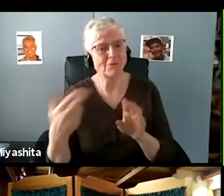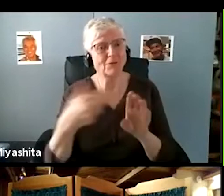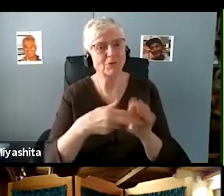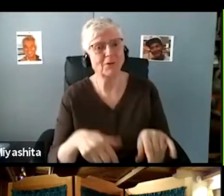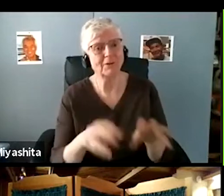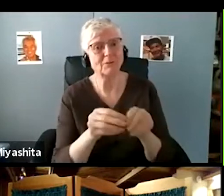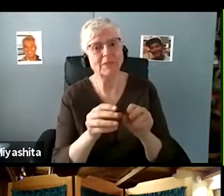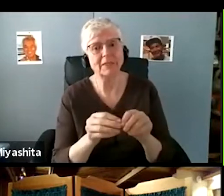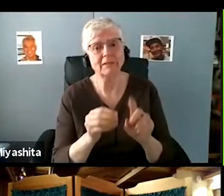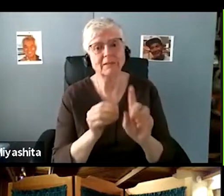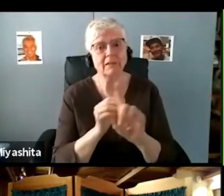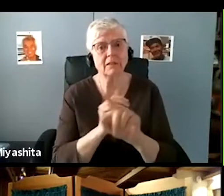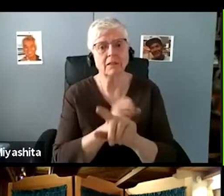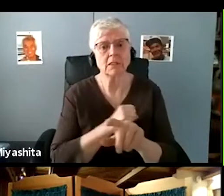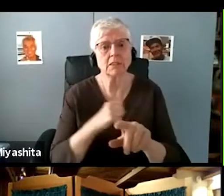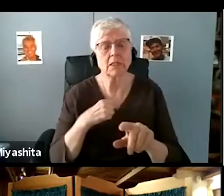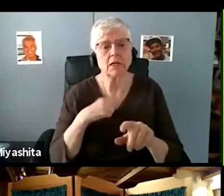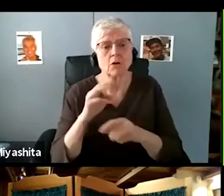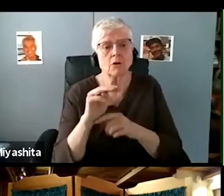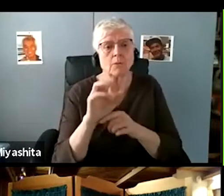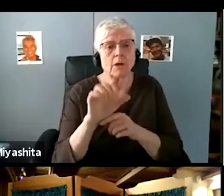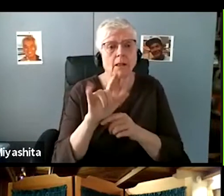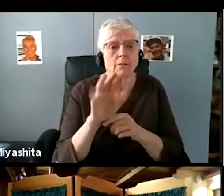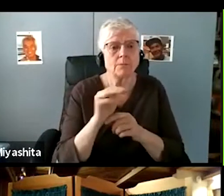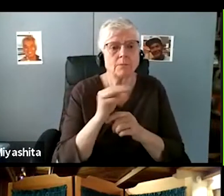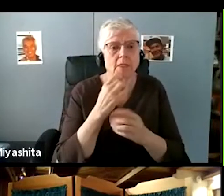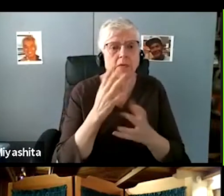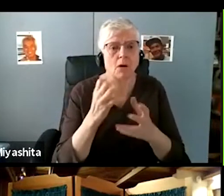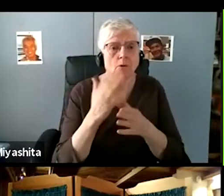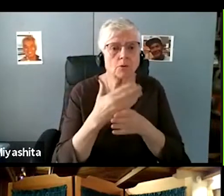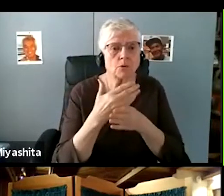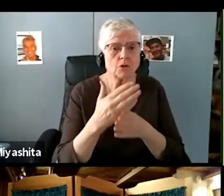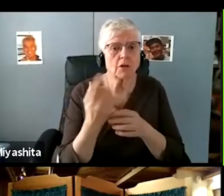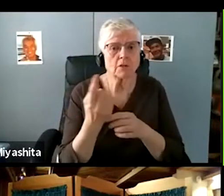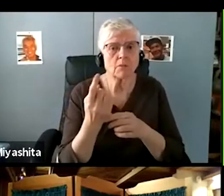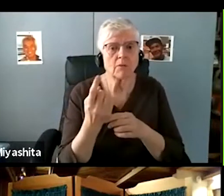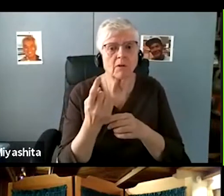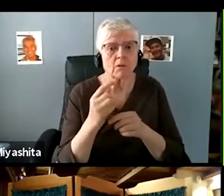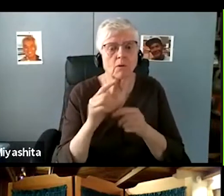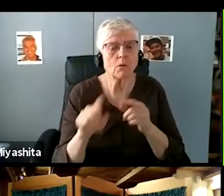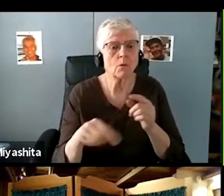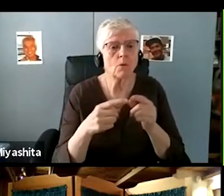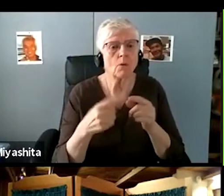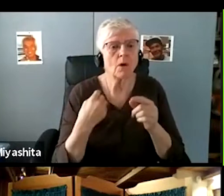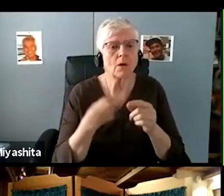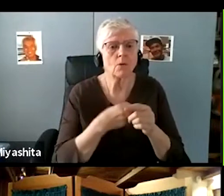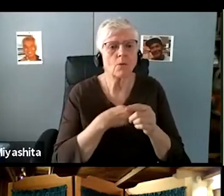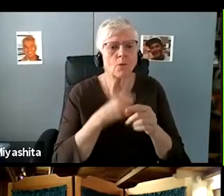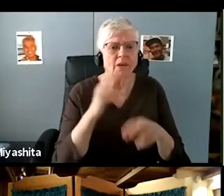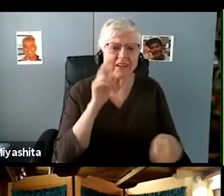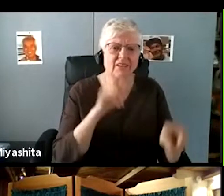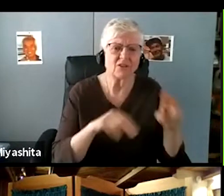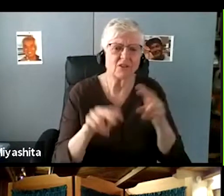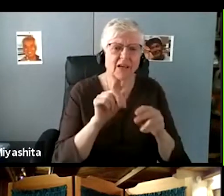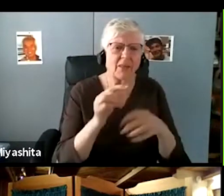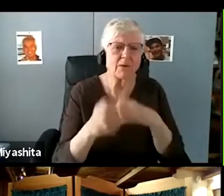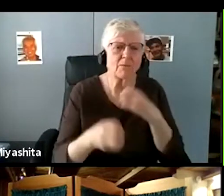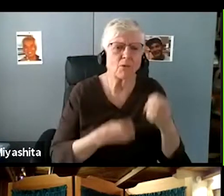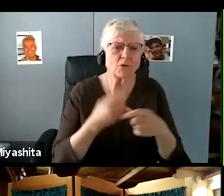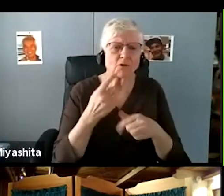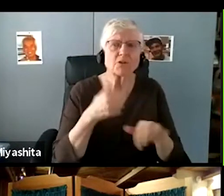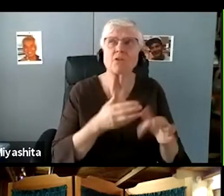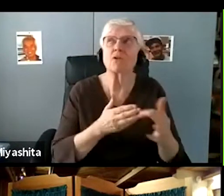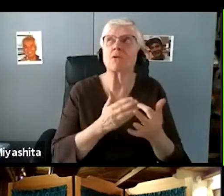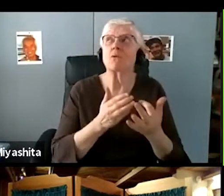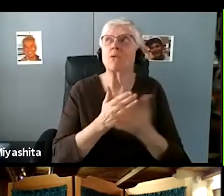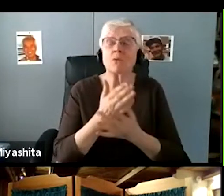to share something. When we look at the emotions that pass through us,